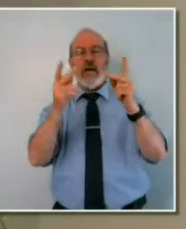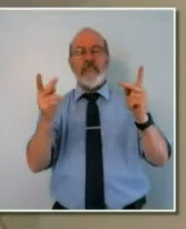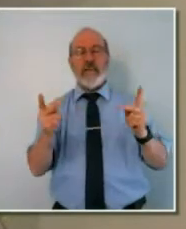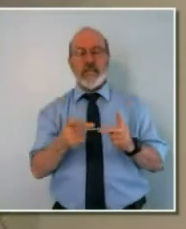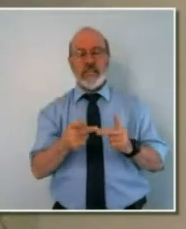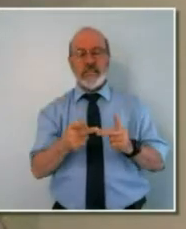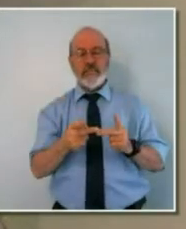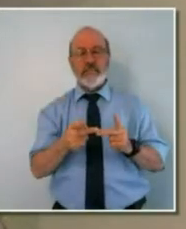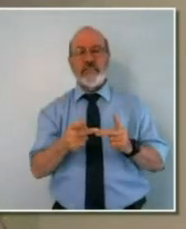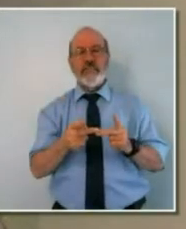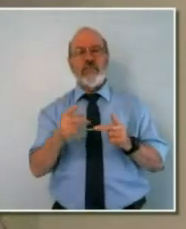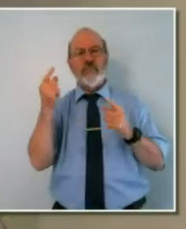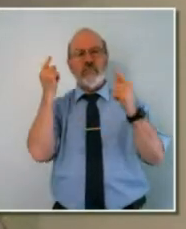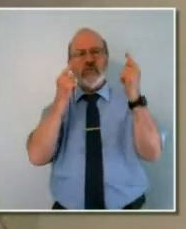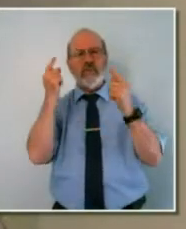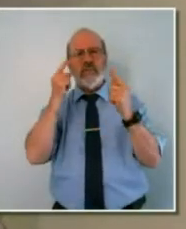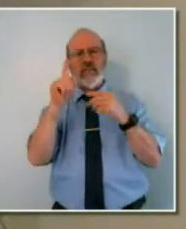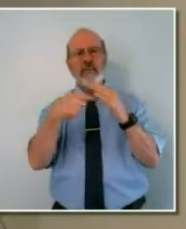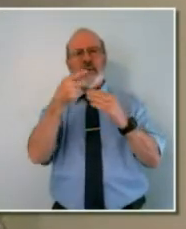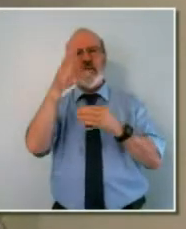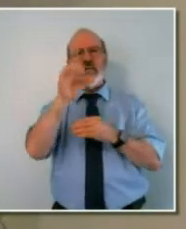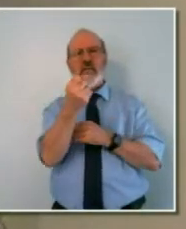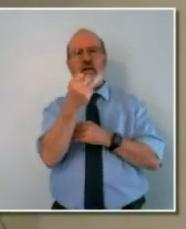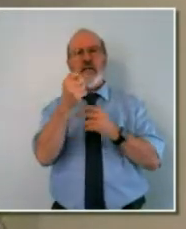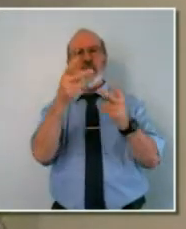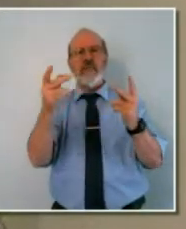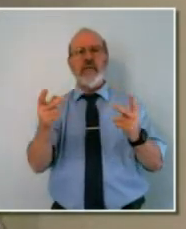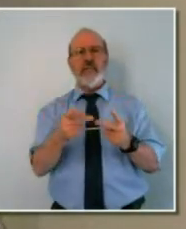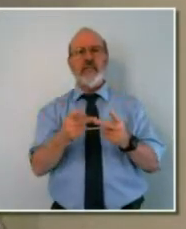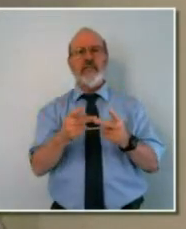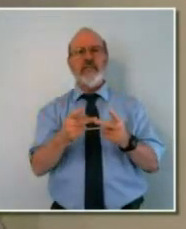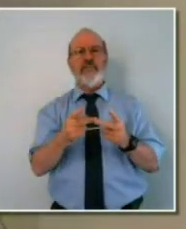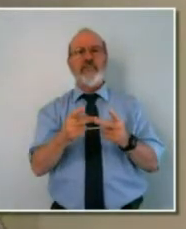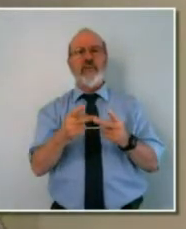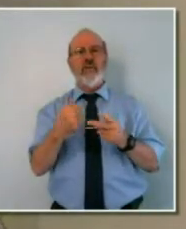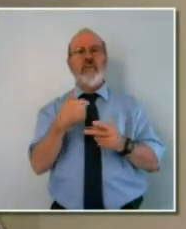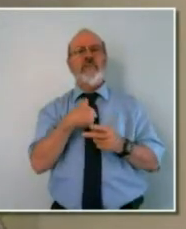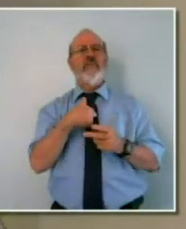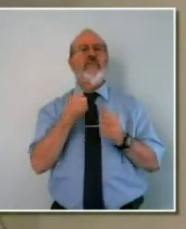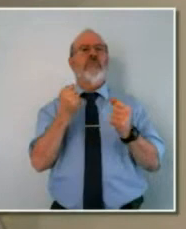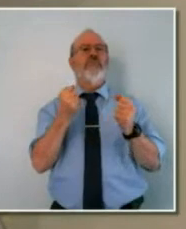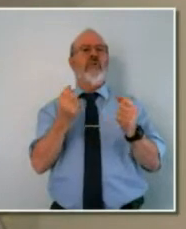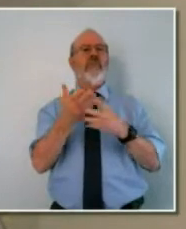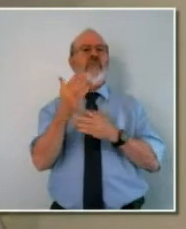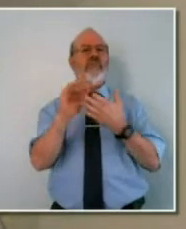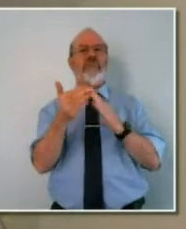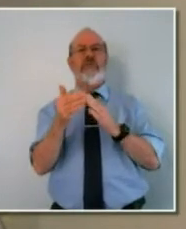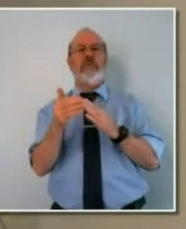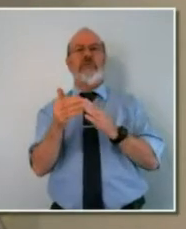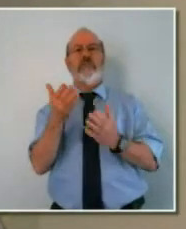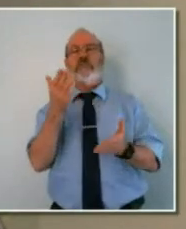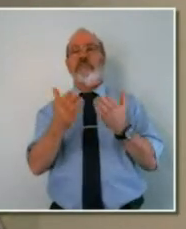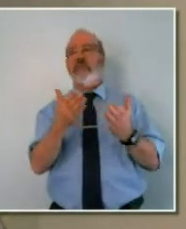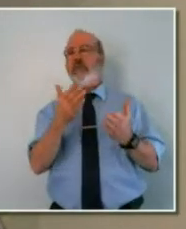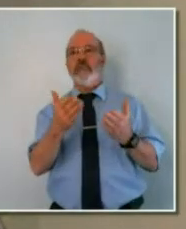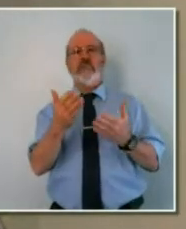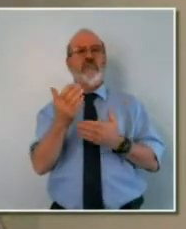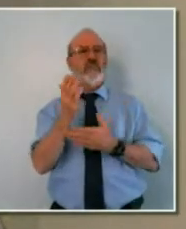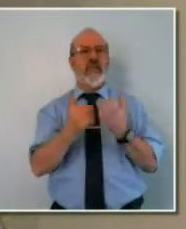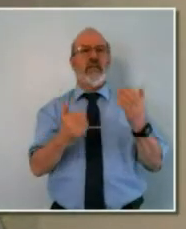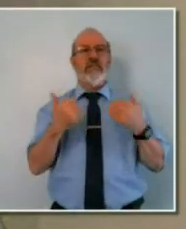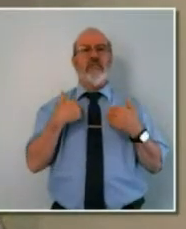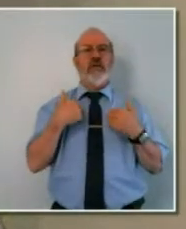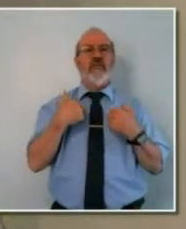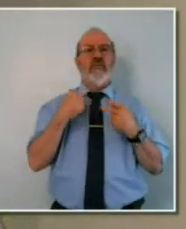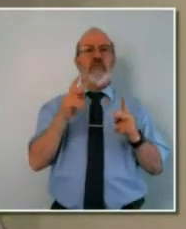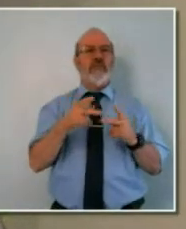So we're going to think for a moment about God's place. You know, we'll be driving through town, and perhaps we've got somebody that is unfamiliar